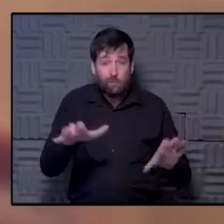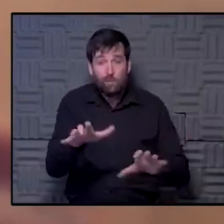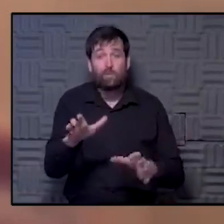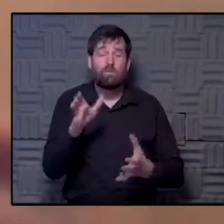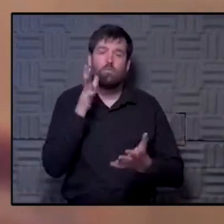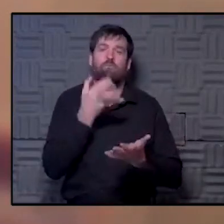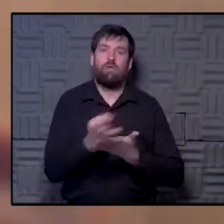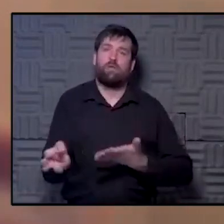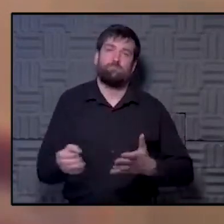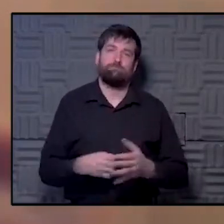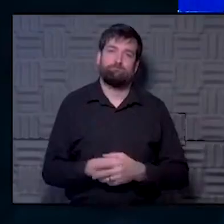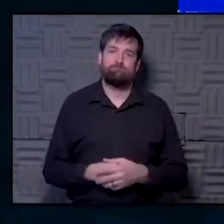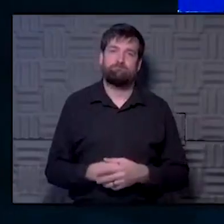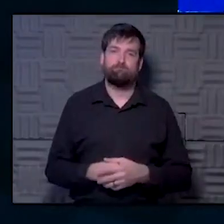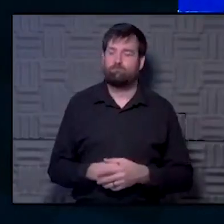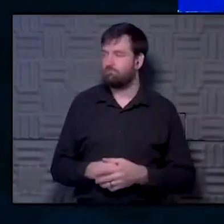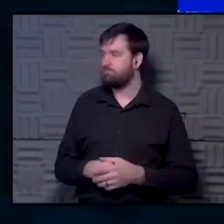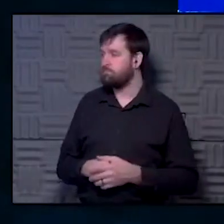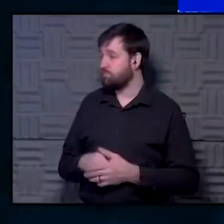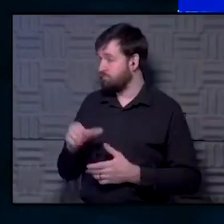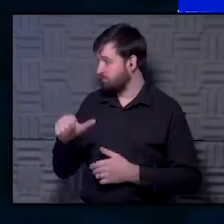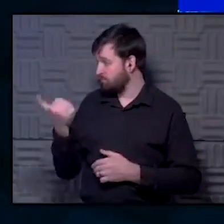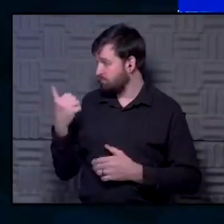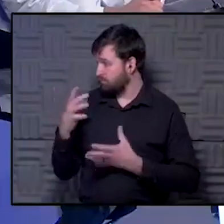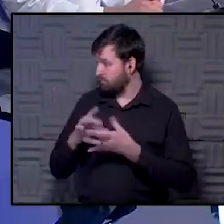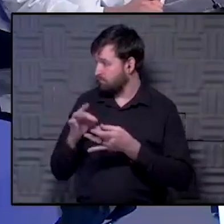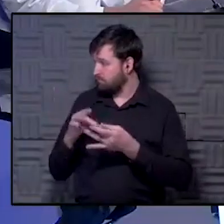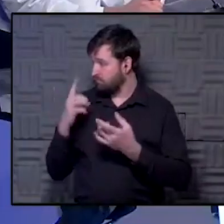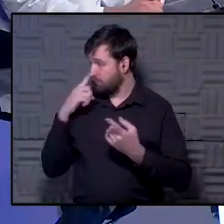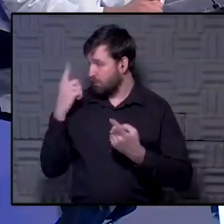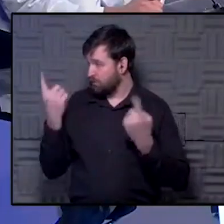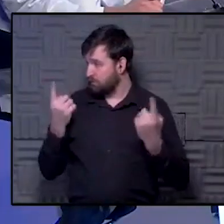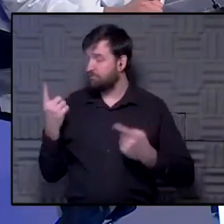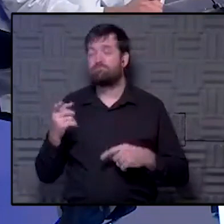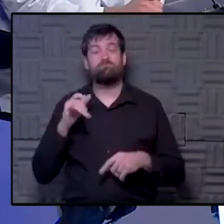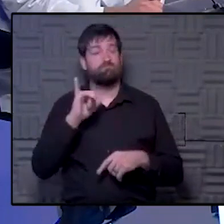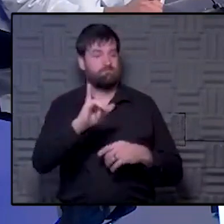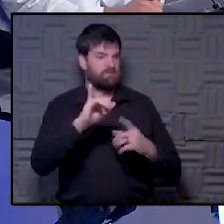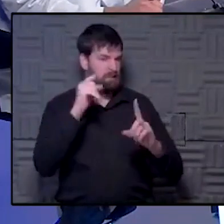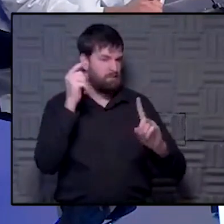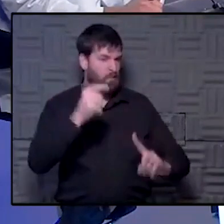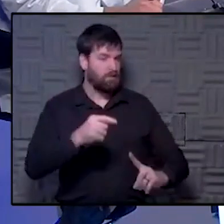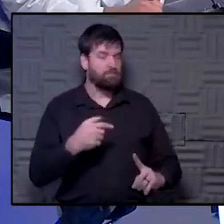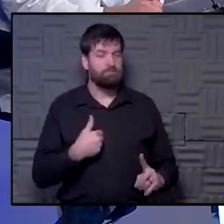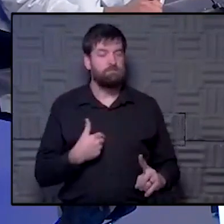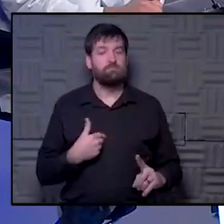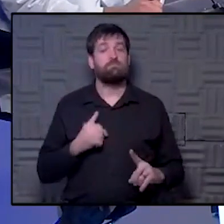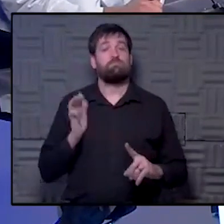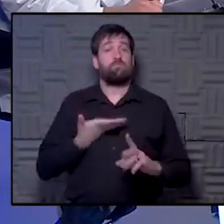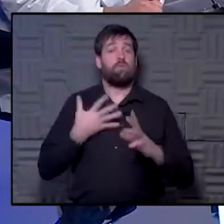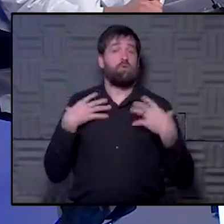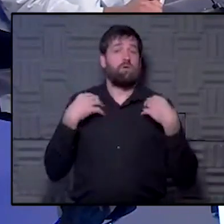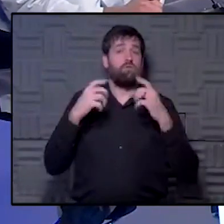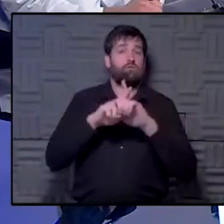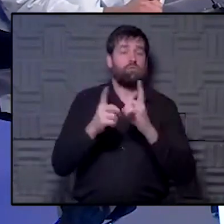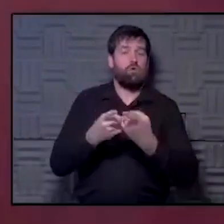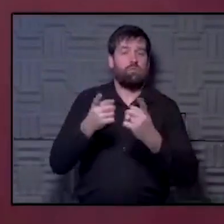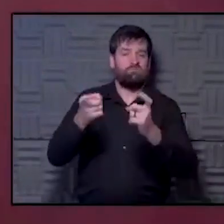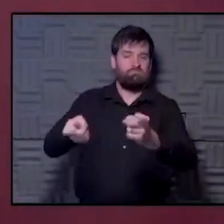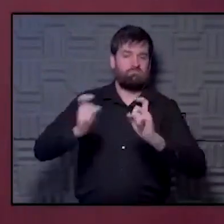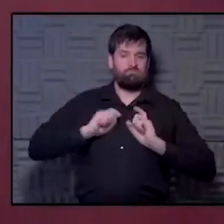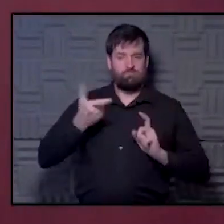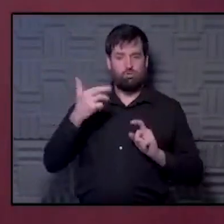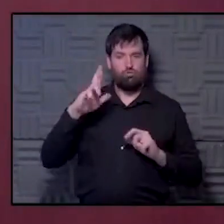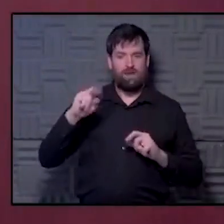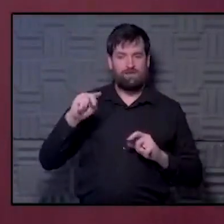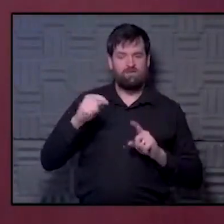fail. Yeah. Mayor, any other thoughts around that? So to that point, I think our health department, I think, received a grant or